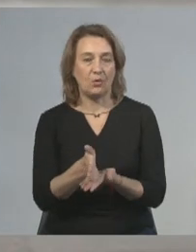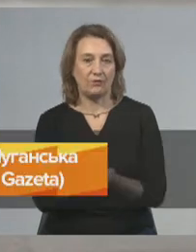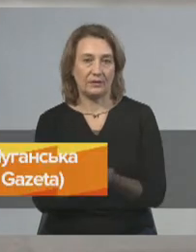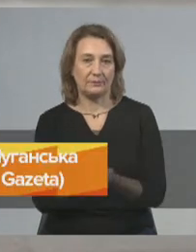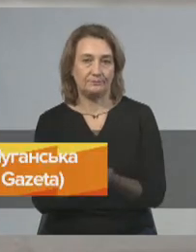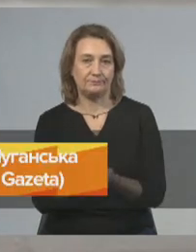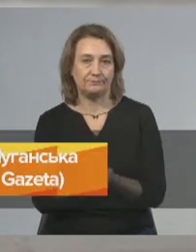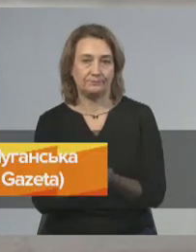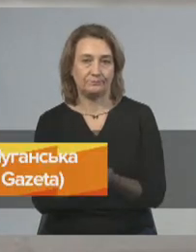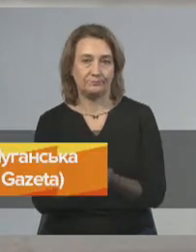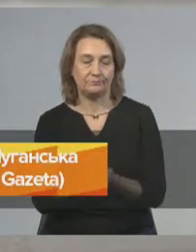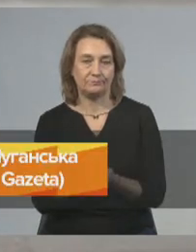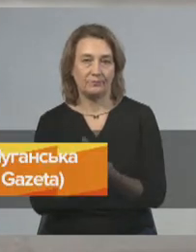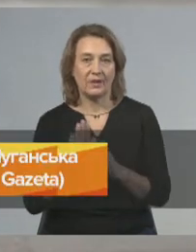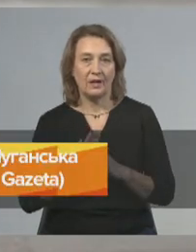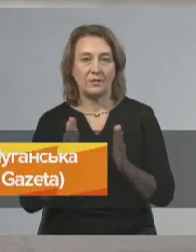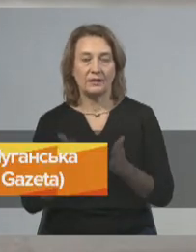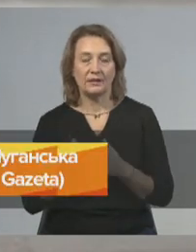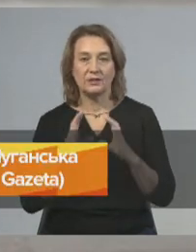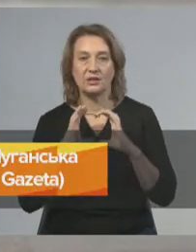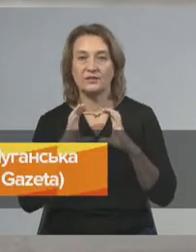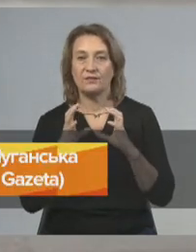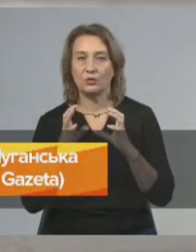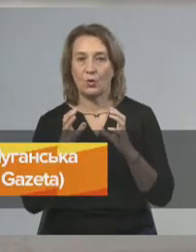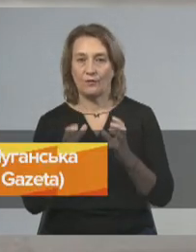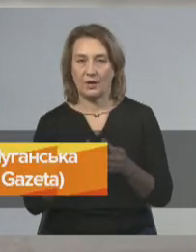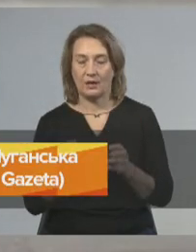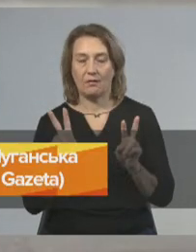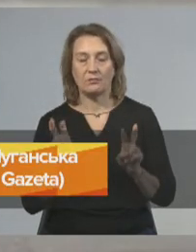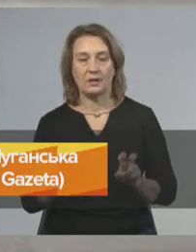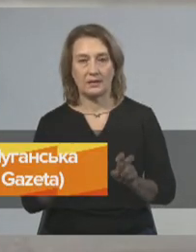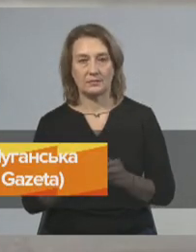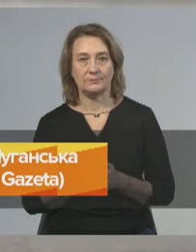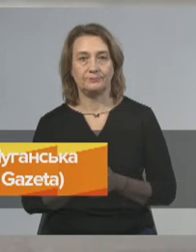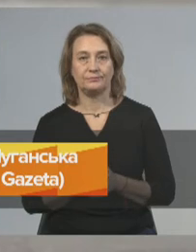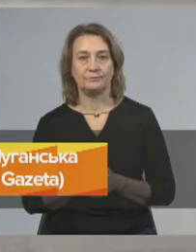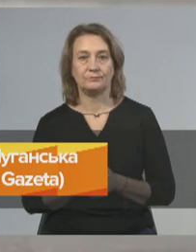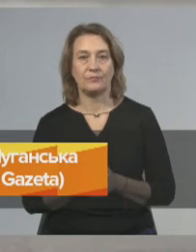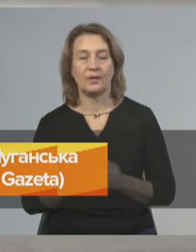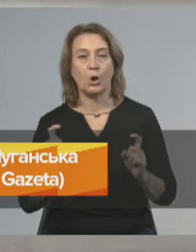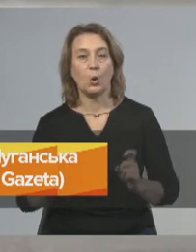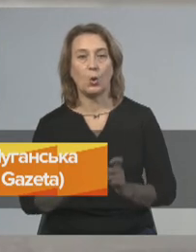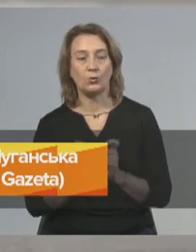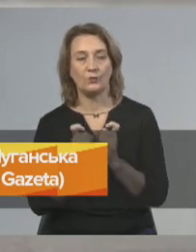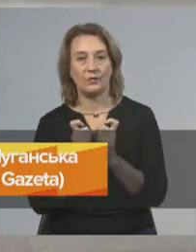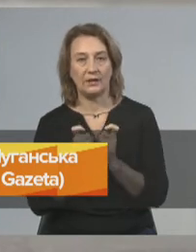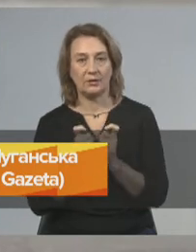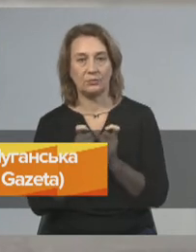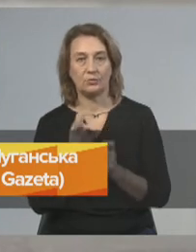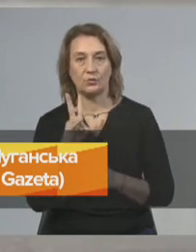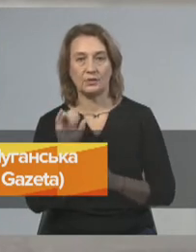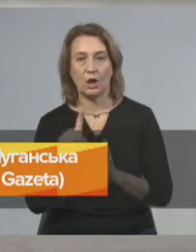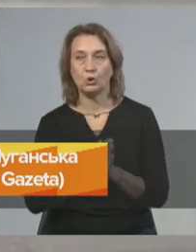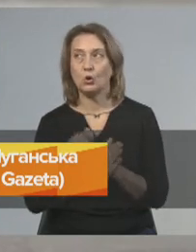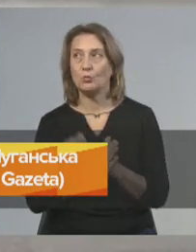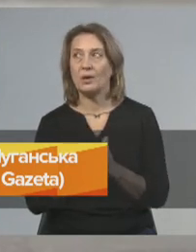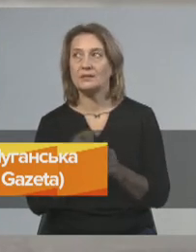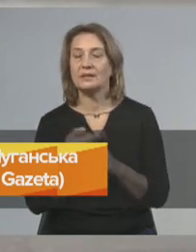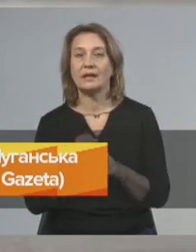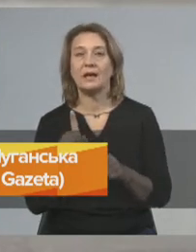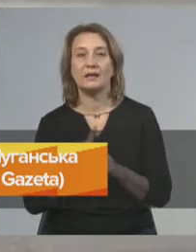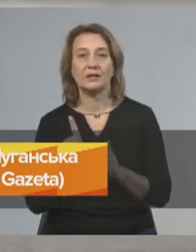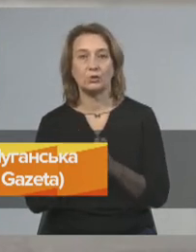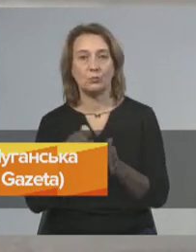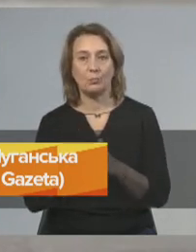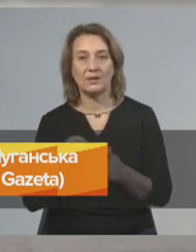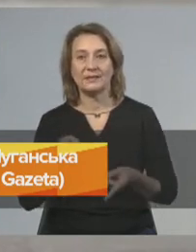the first media is aimed at global context and we mostly cover